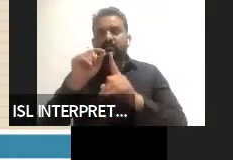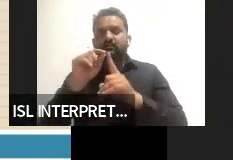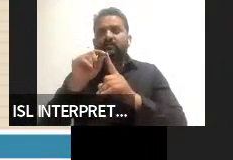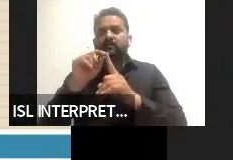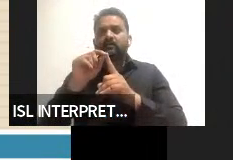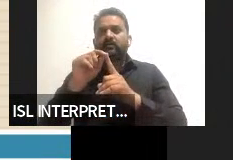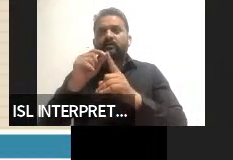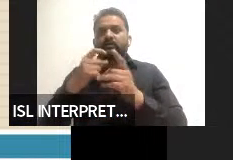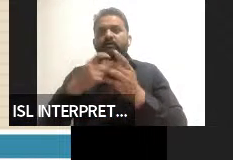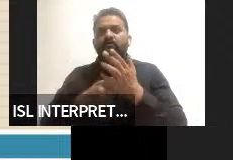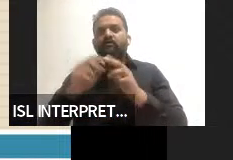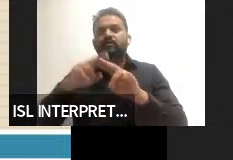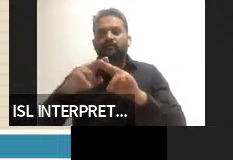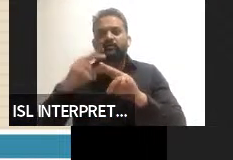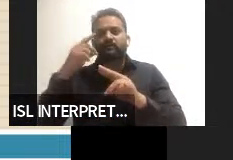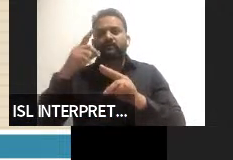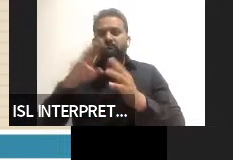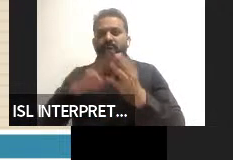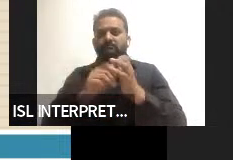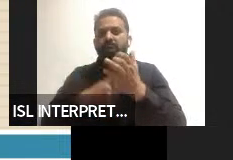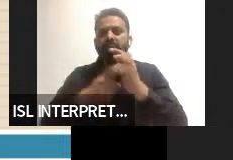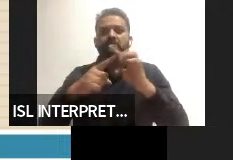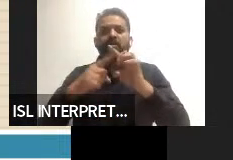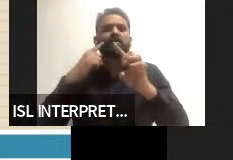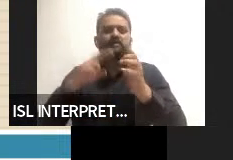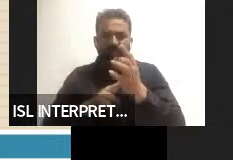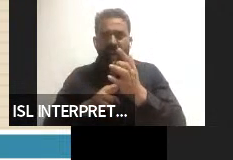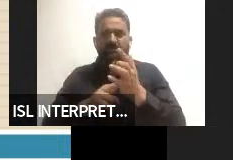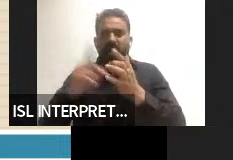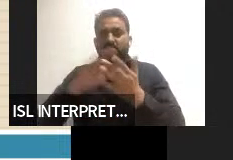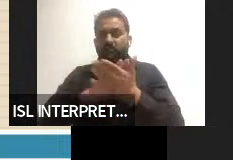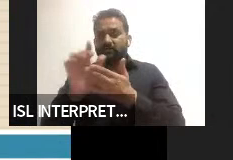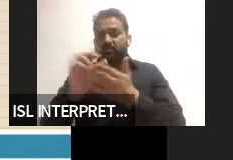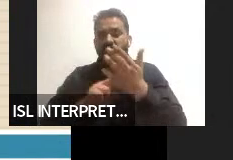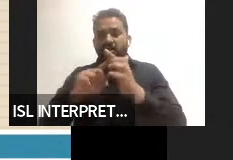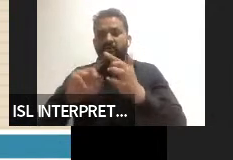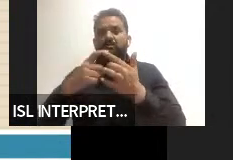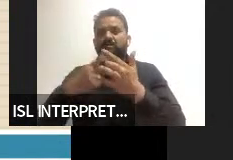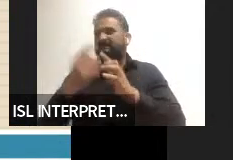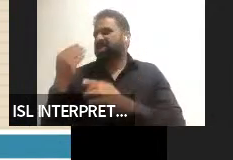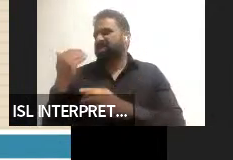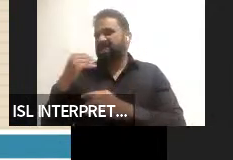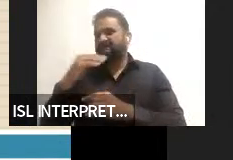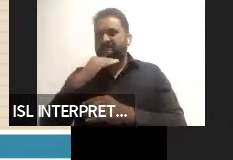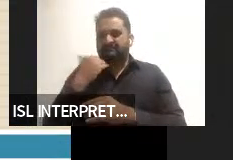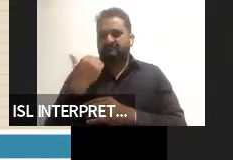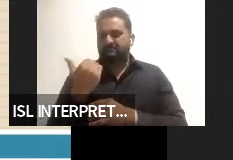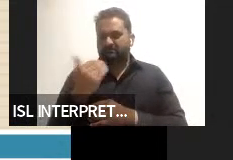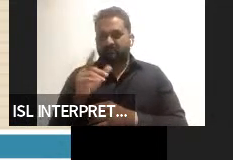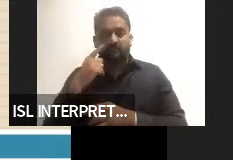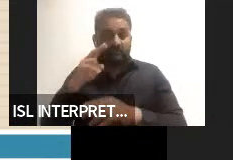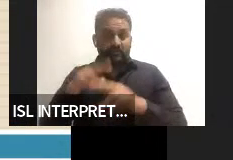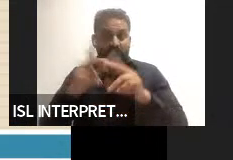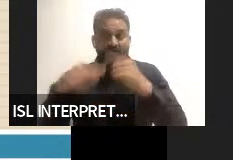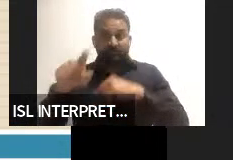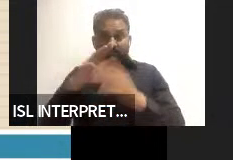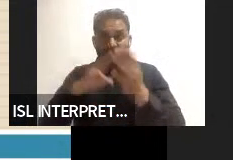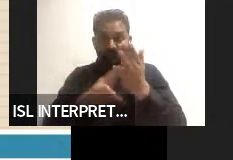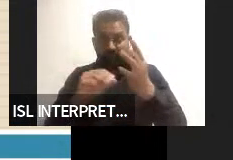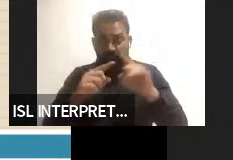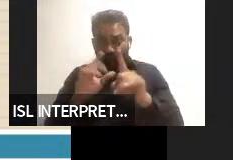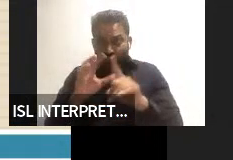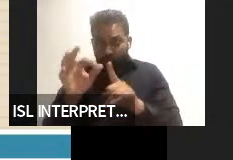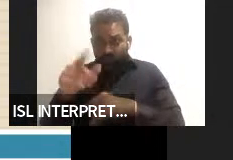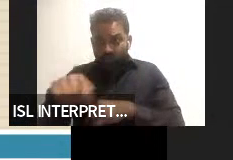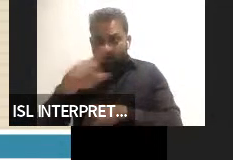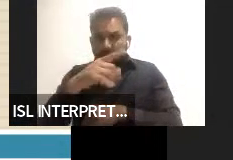Hunter's gold standard. Professor Martin Hunter, very recently, he passed away. And if you are doing this moot, I'm sure you have